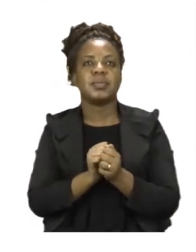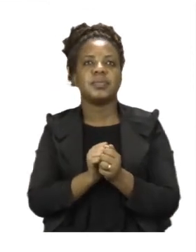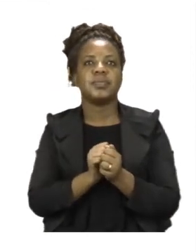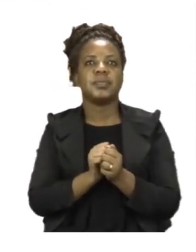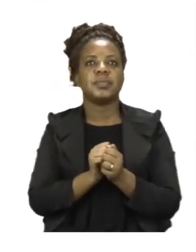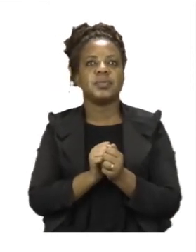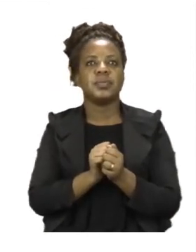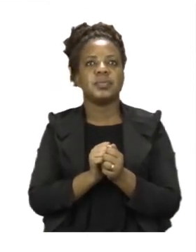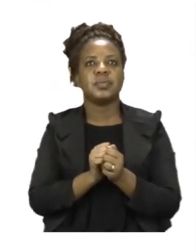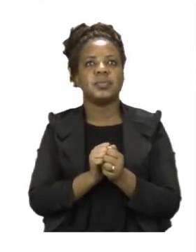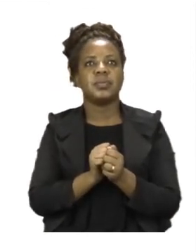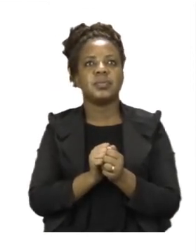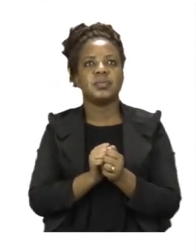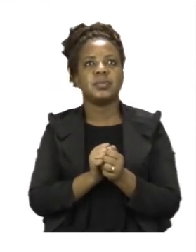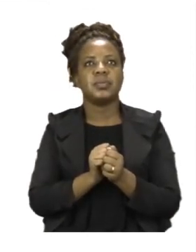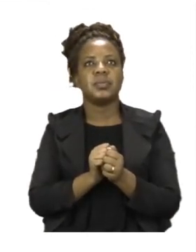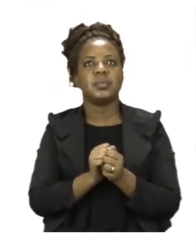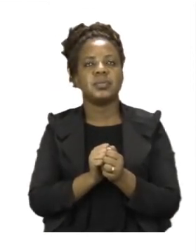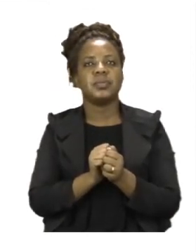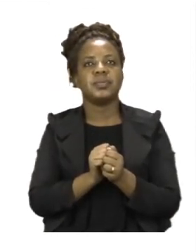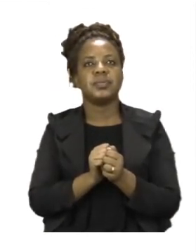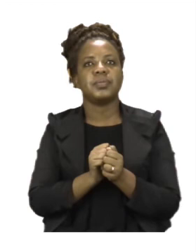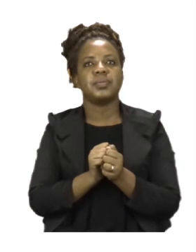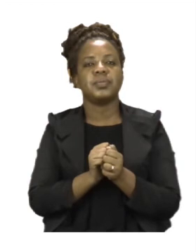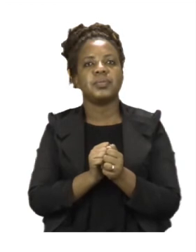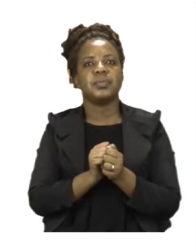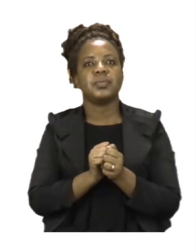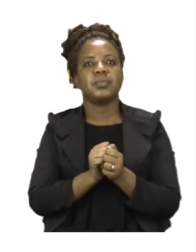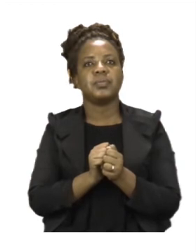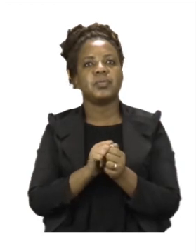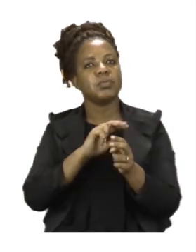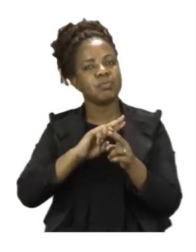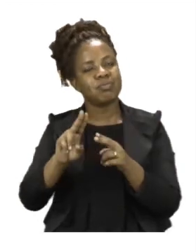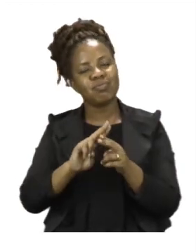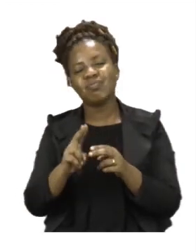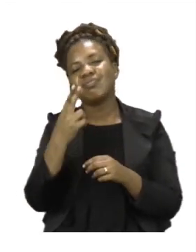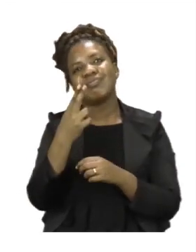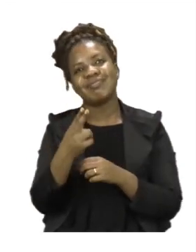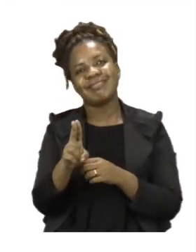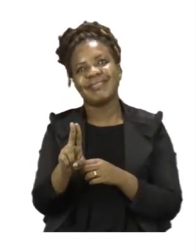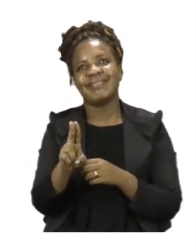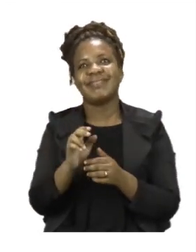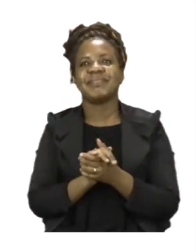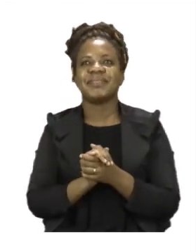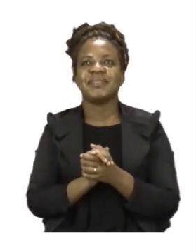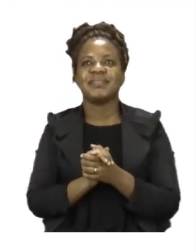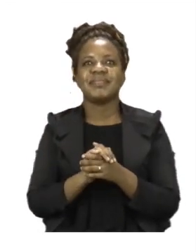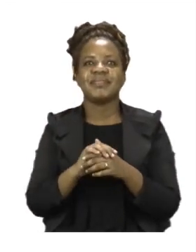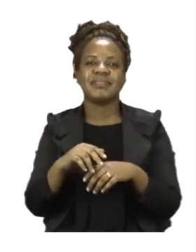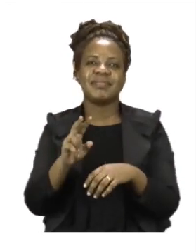check your answer by reading the question again. Take your time and I'll see you